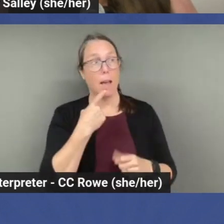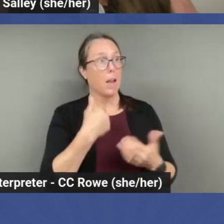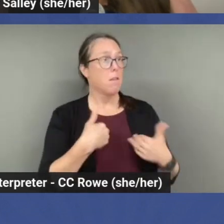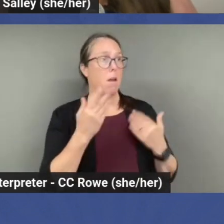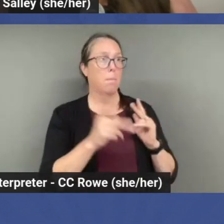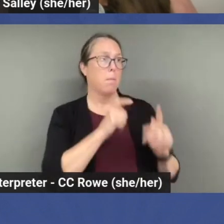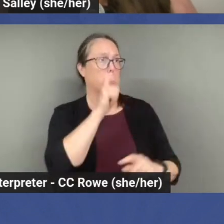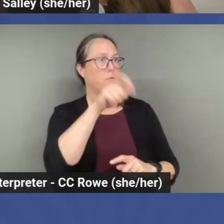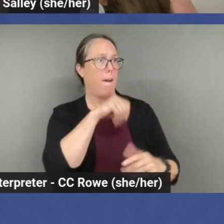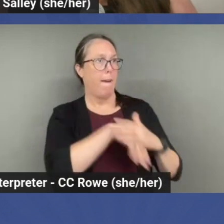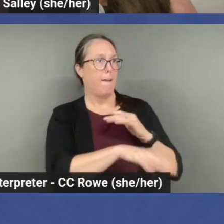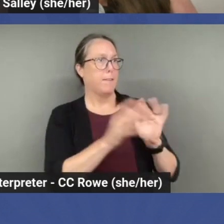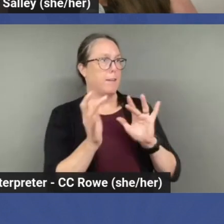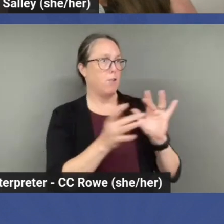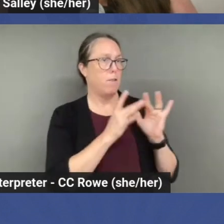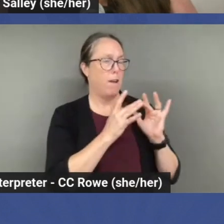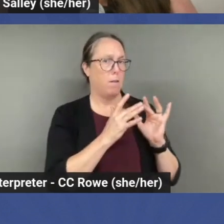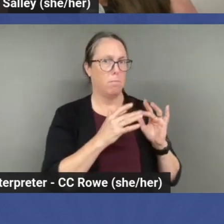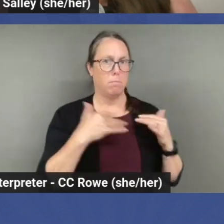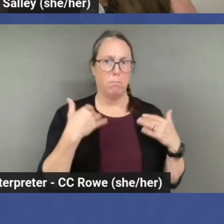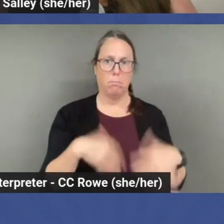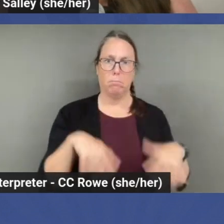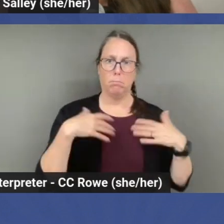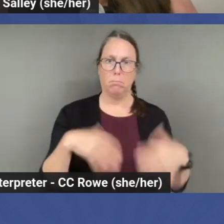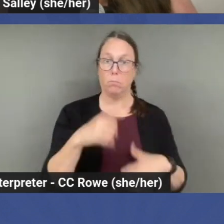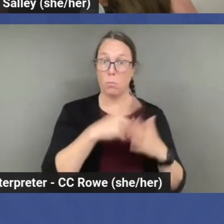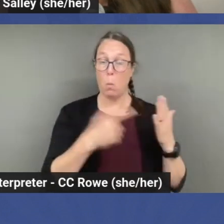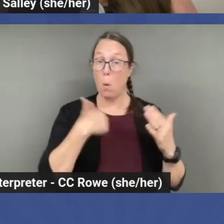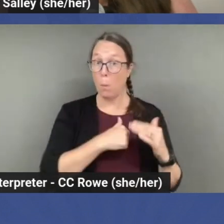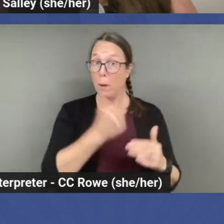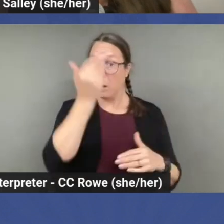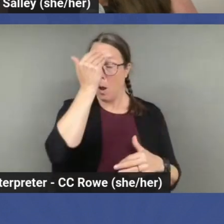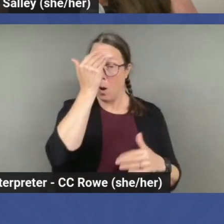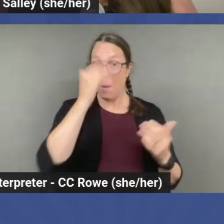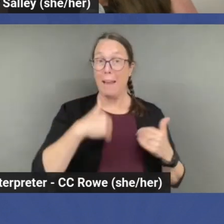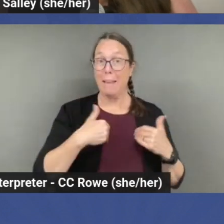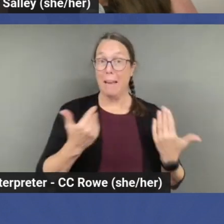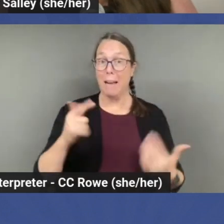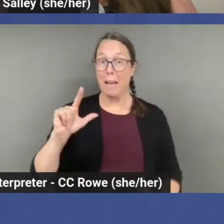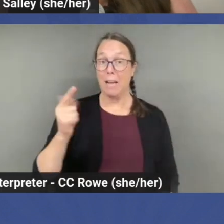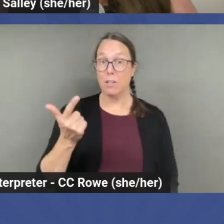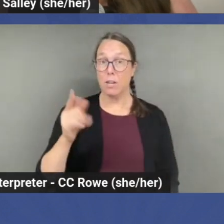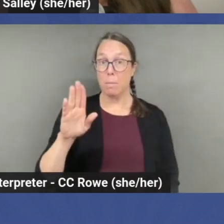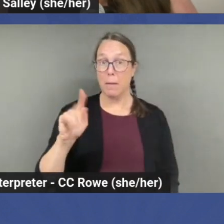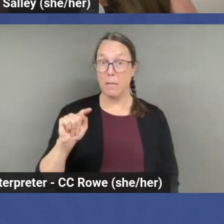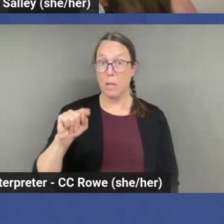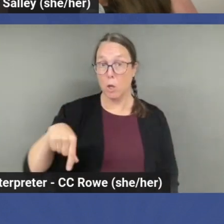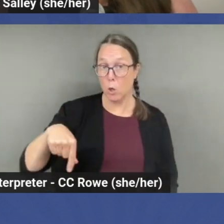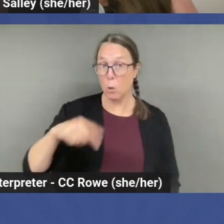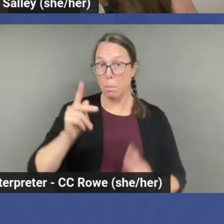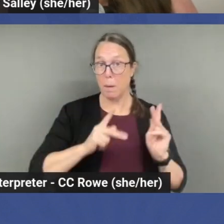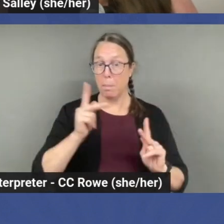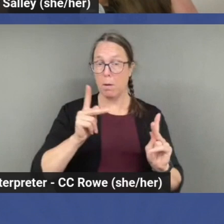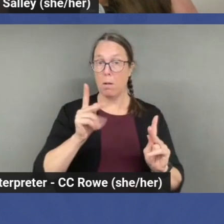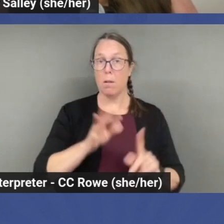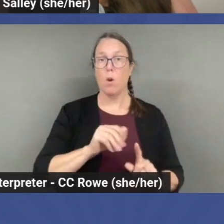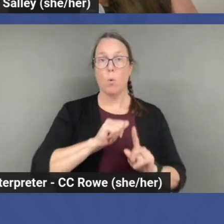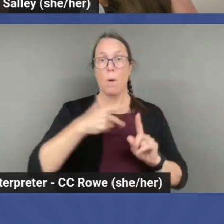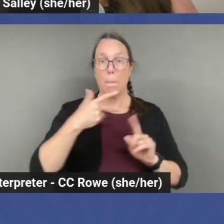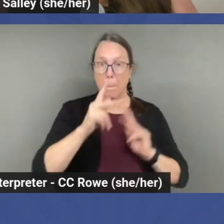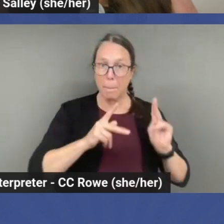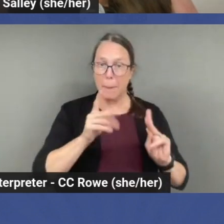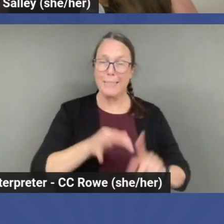access to the internet. And what we know to be true is that young LGBTQ people, particularly kids of color,